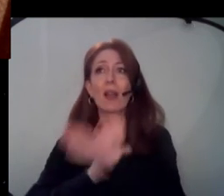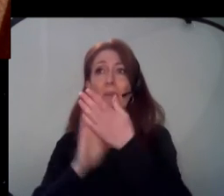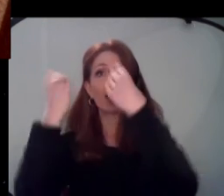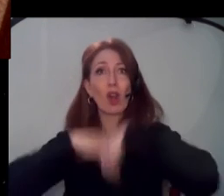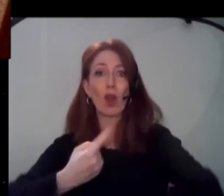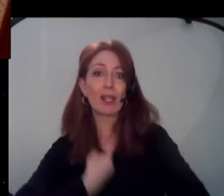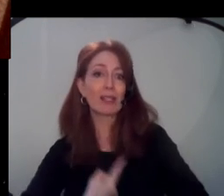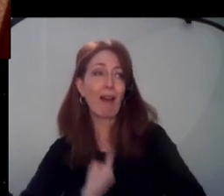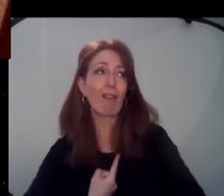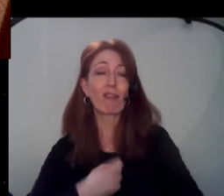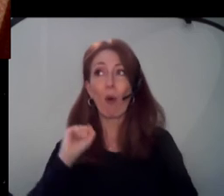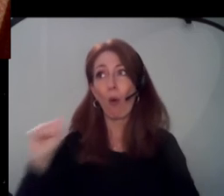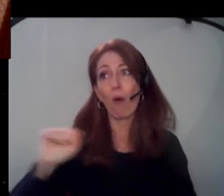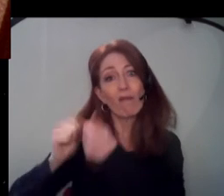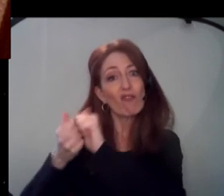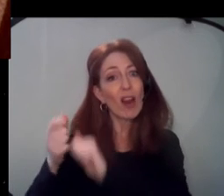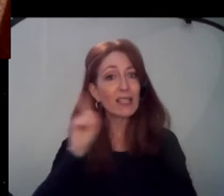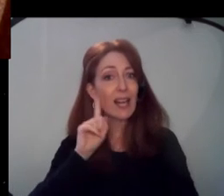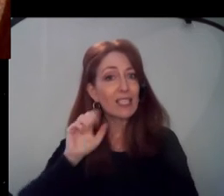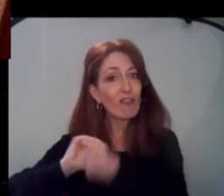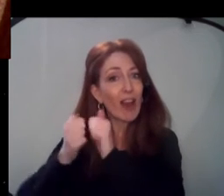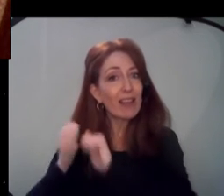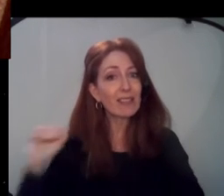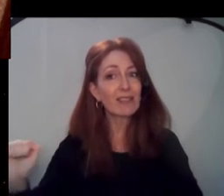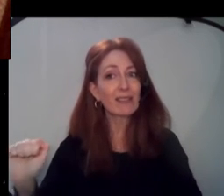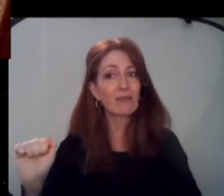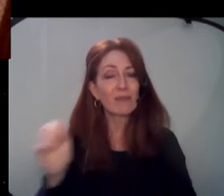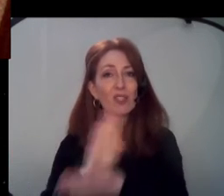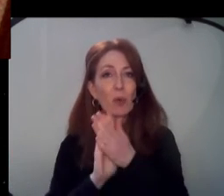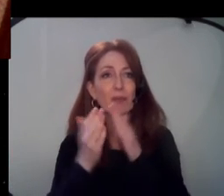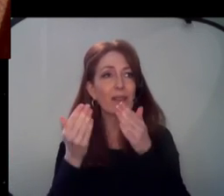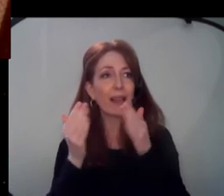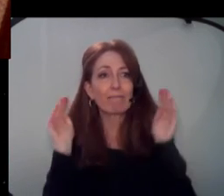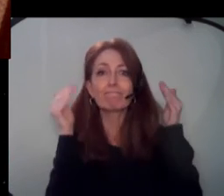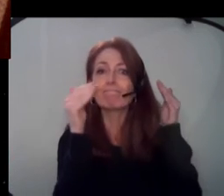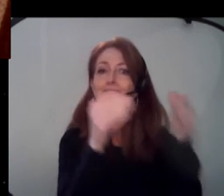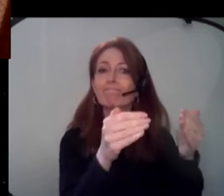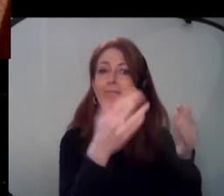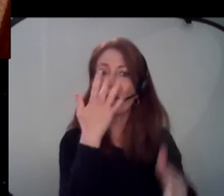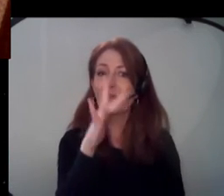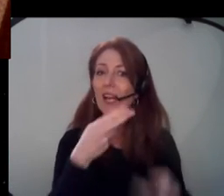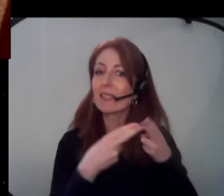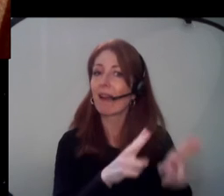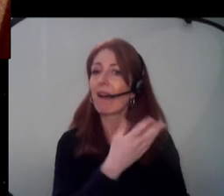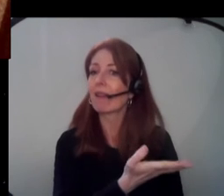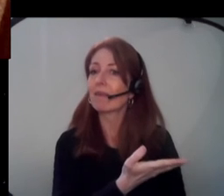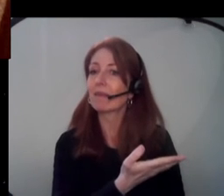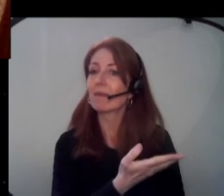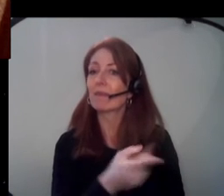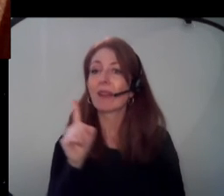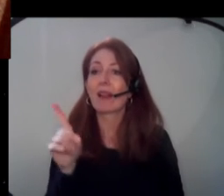or she wasn't sort of shoehorned into that slightly artificial style, and that's what I think we see so successfully